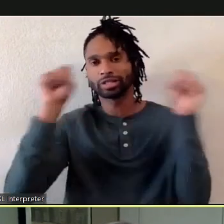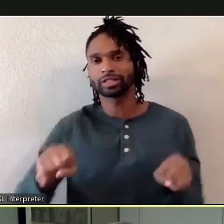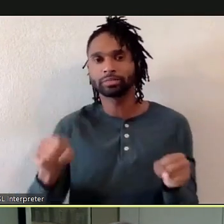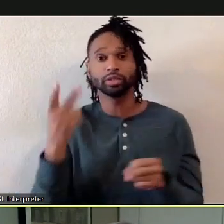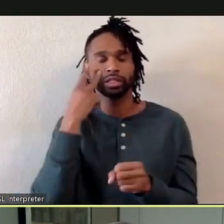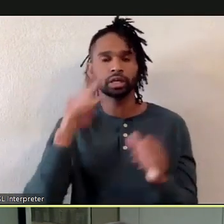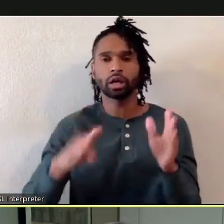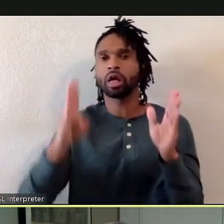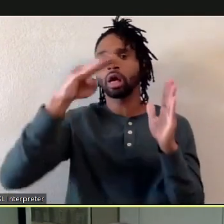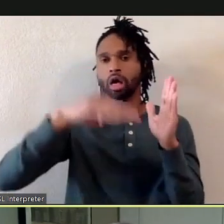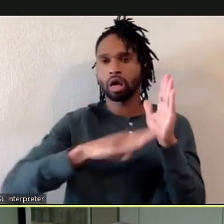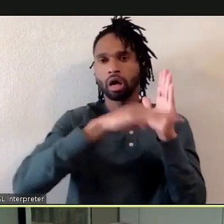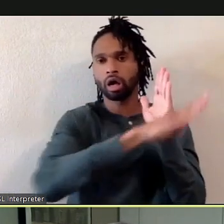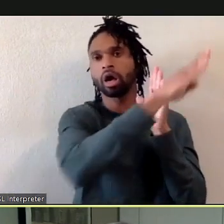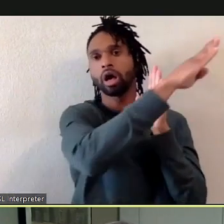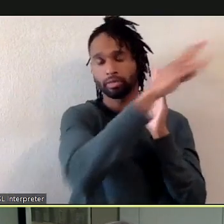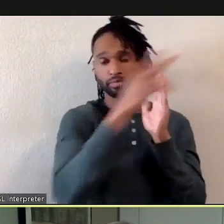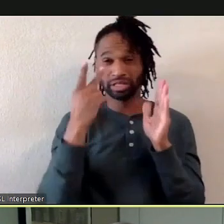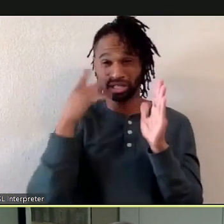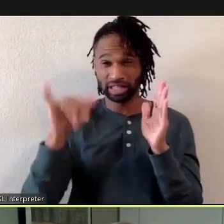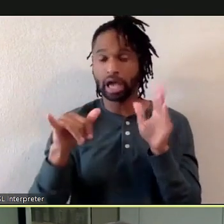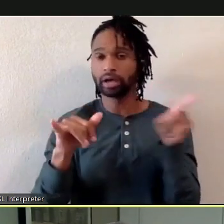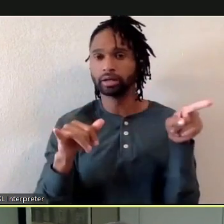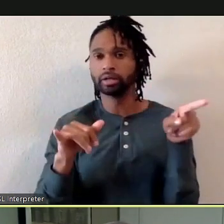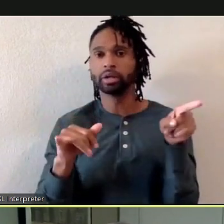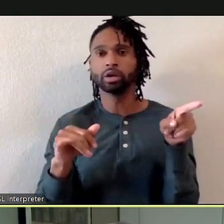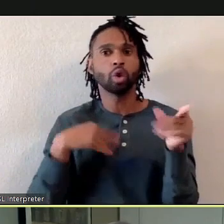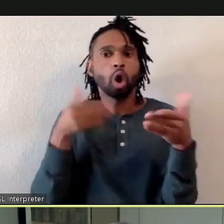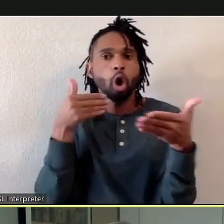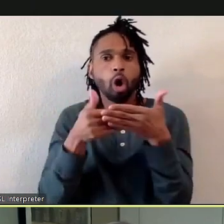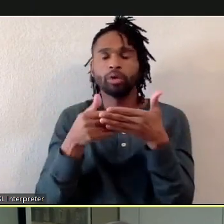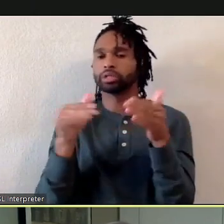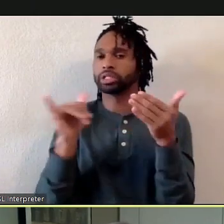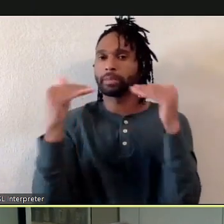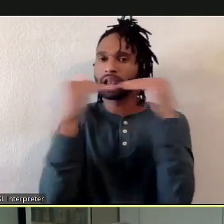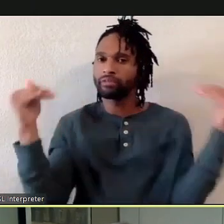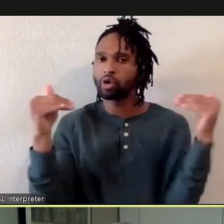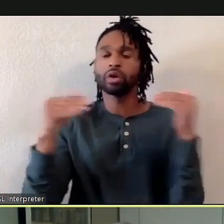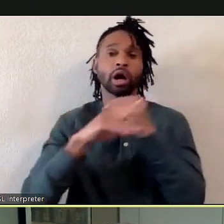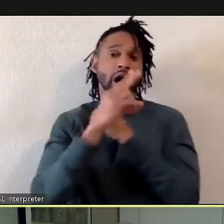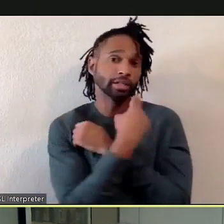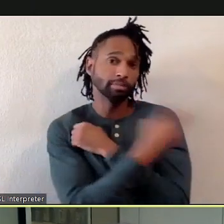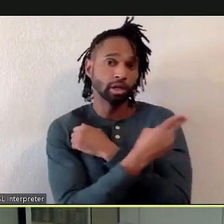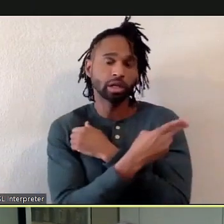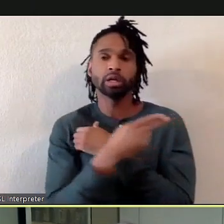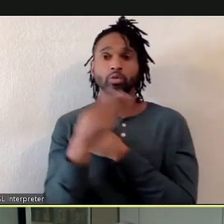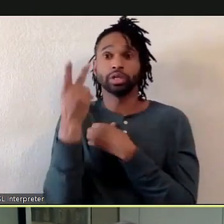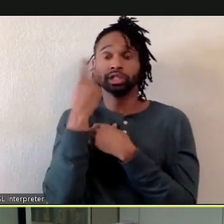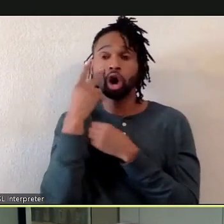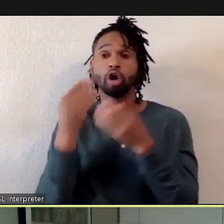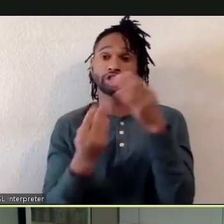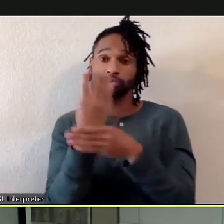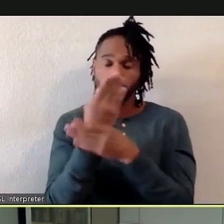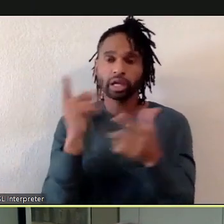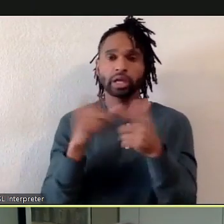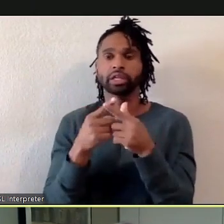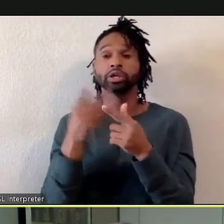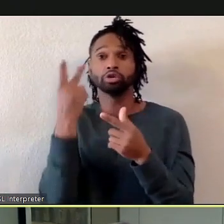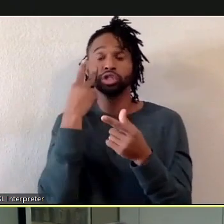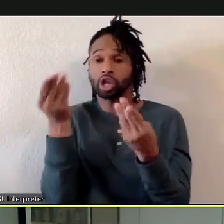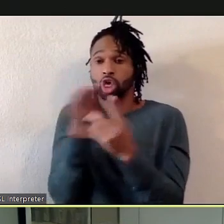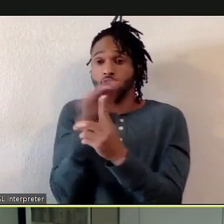illness reflected in the hospitalizations. We are almost at the same level of hospitalizations that we saw this spring. And with current transmission rates, we